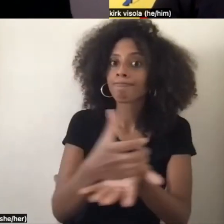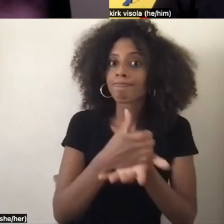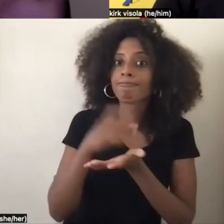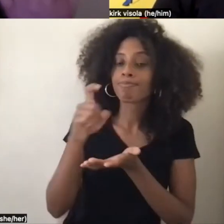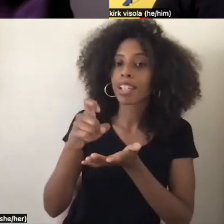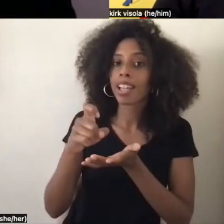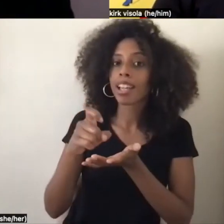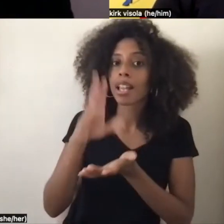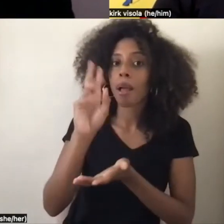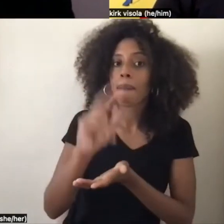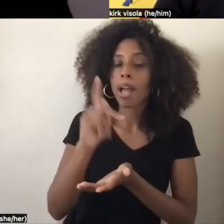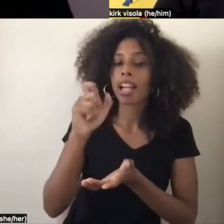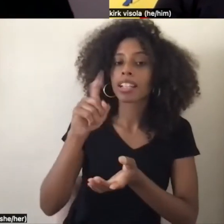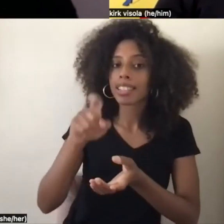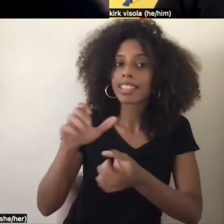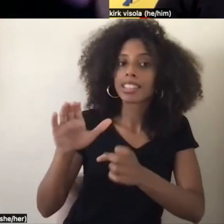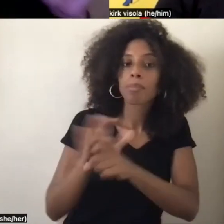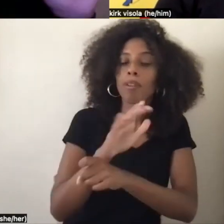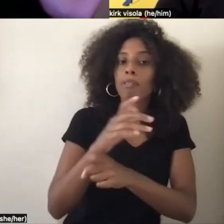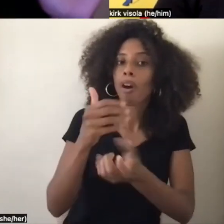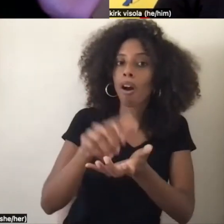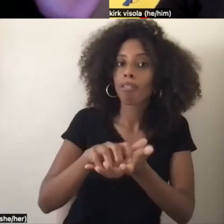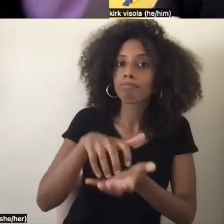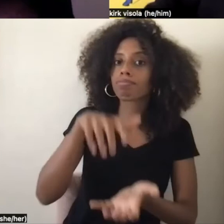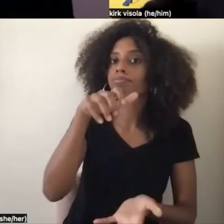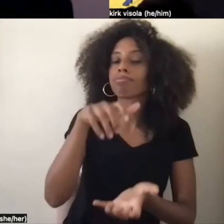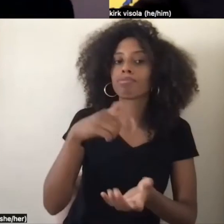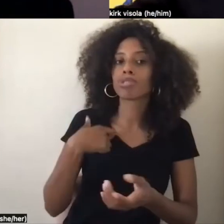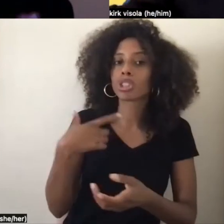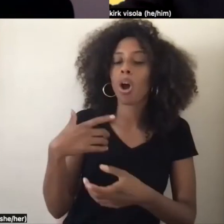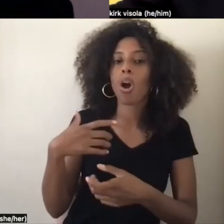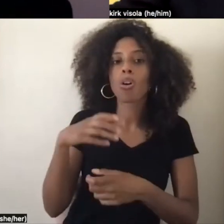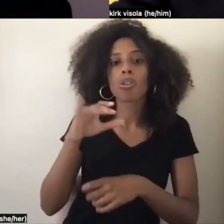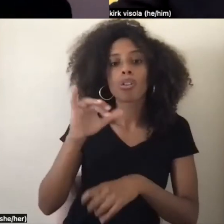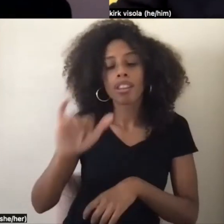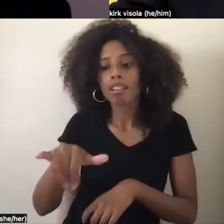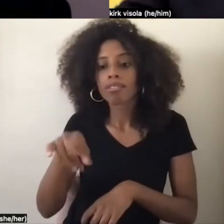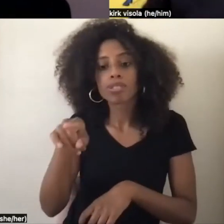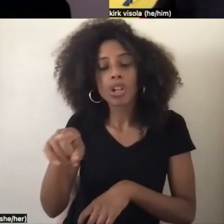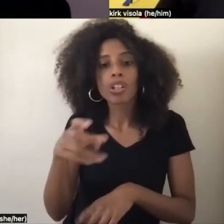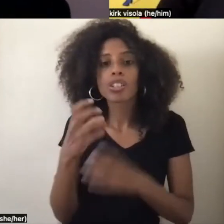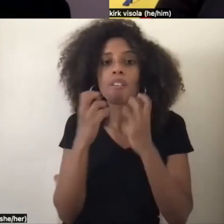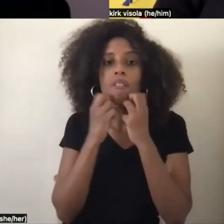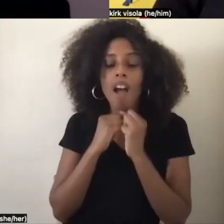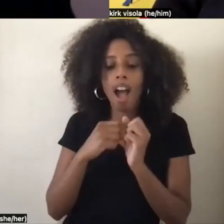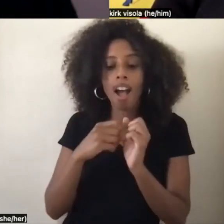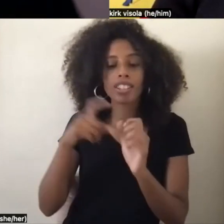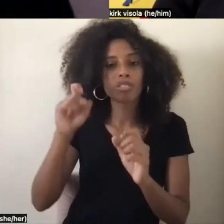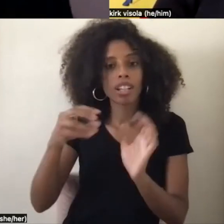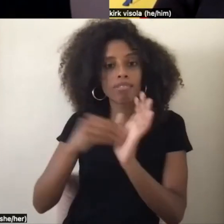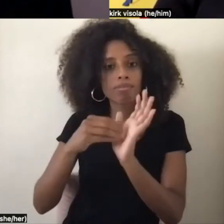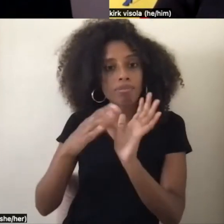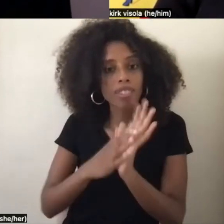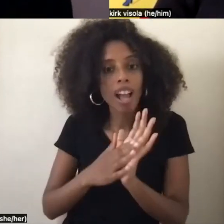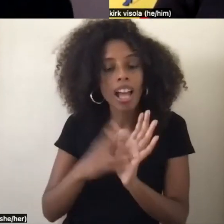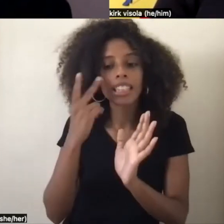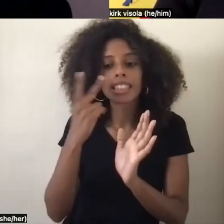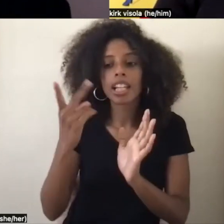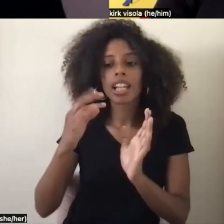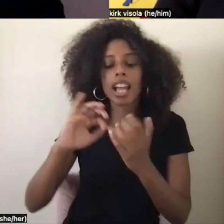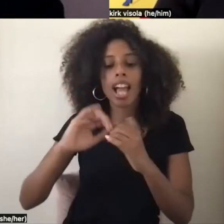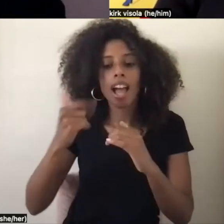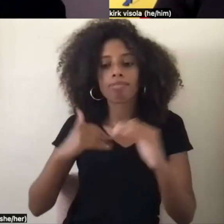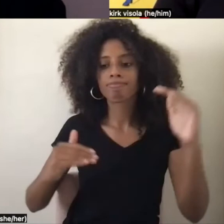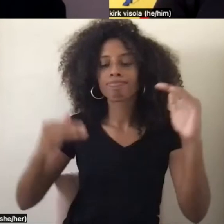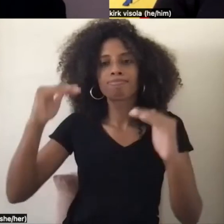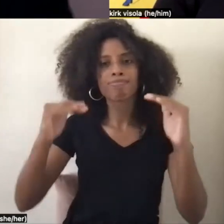So let's reevaluate. Let's bring out those values again on our piece of paper and see where we are on the scale. Thank you so much for being honest